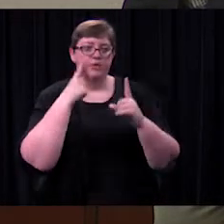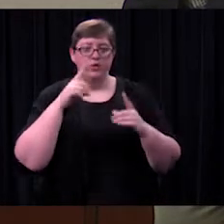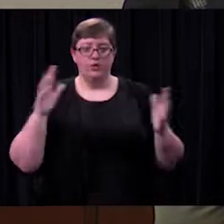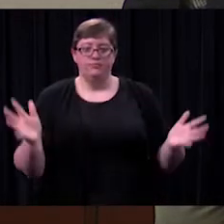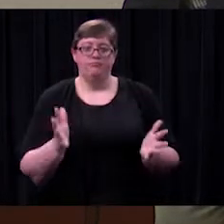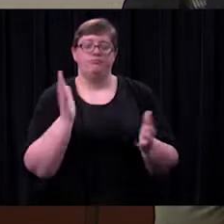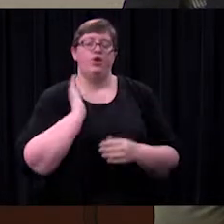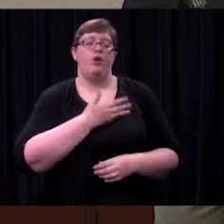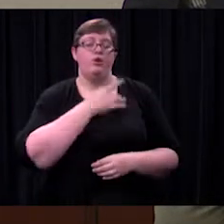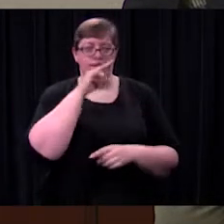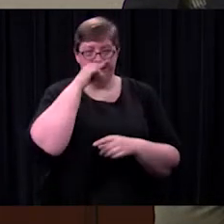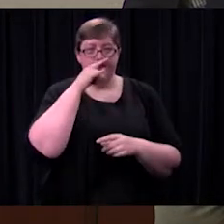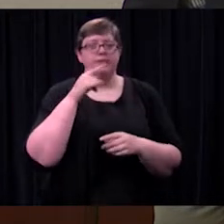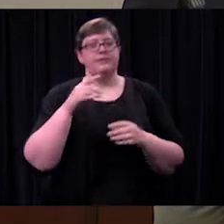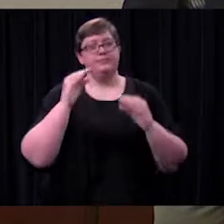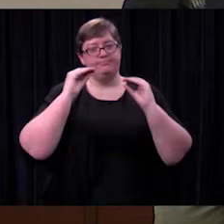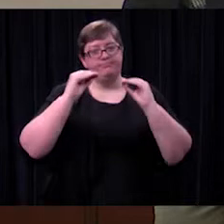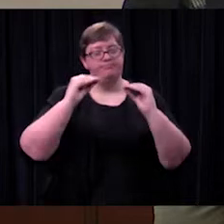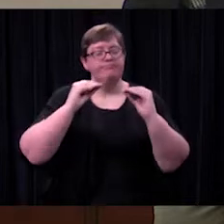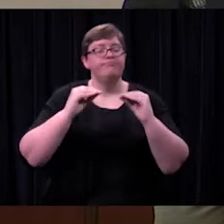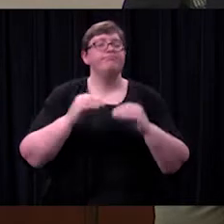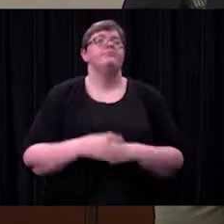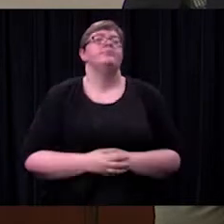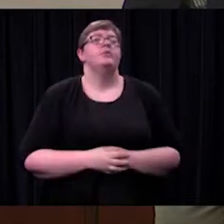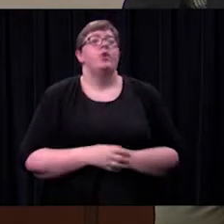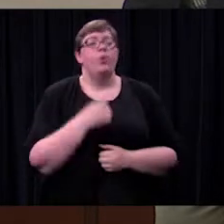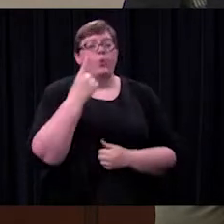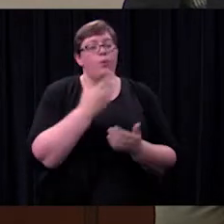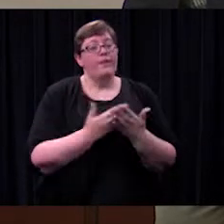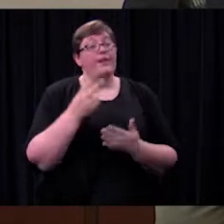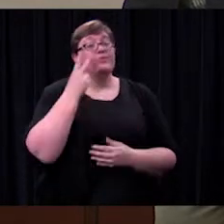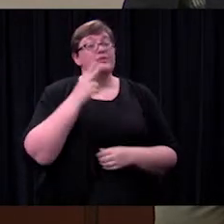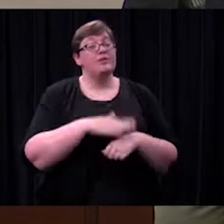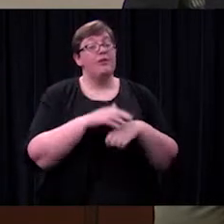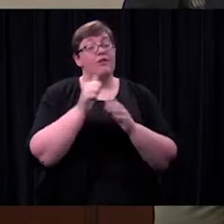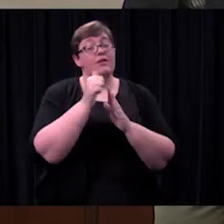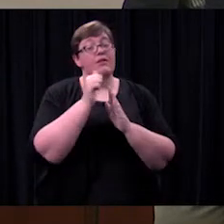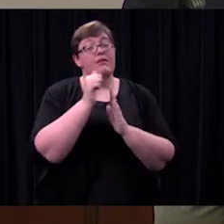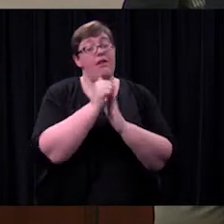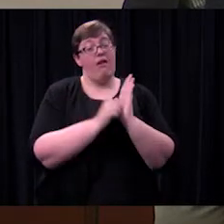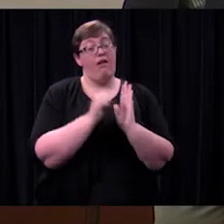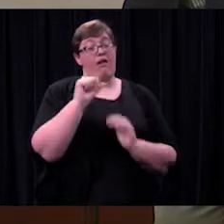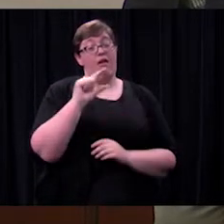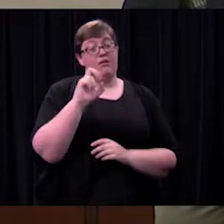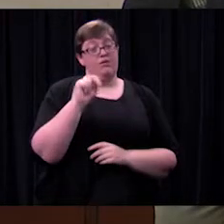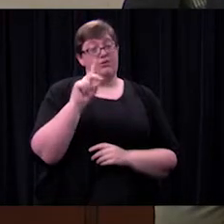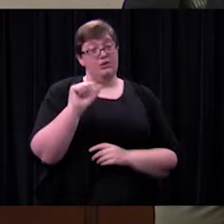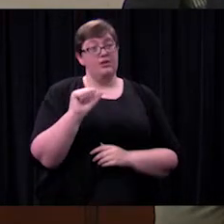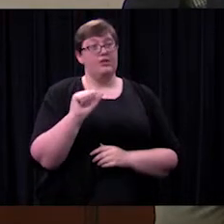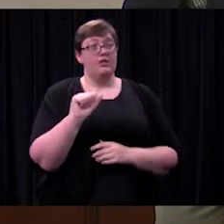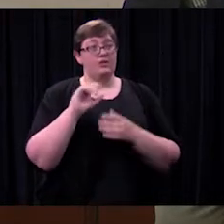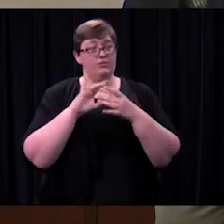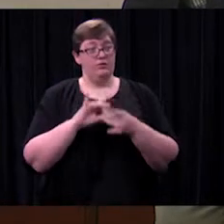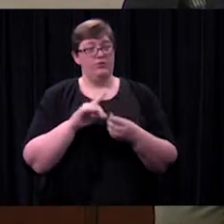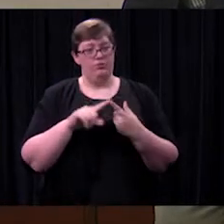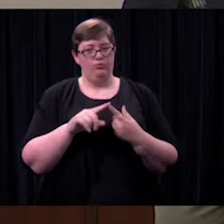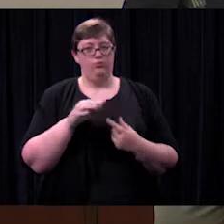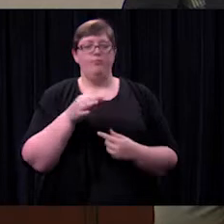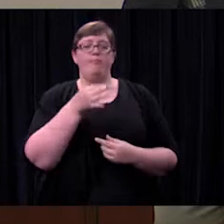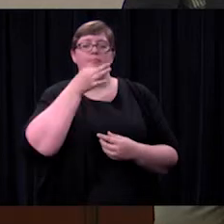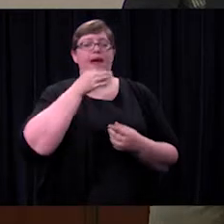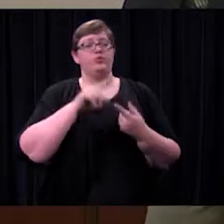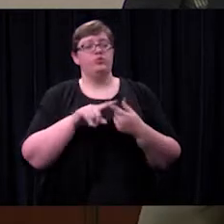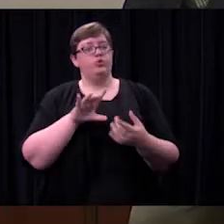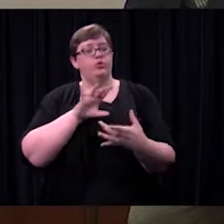kids each day. So one of the other things that you see on the agenda tonight is continued agreement with Mastery Connect, which I know we've talked about a